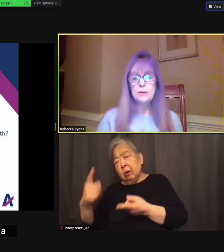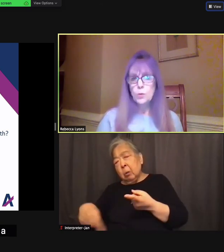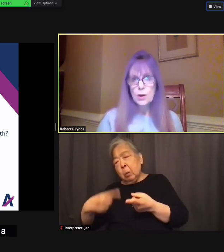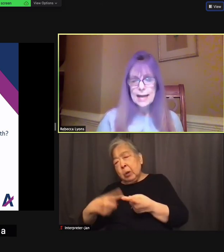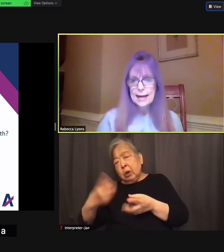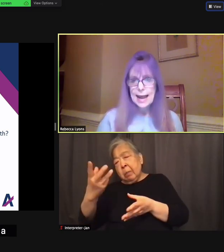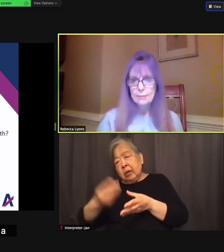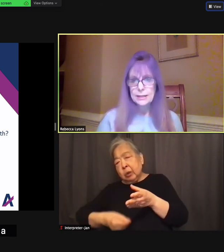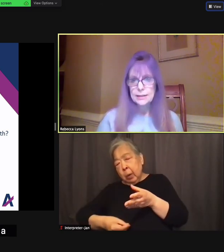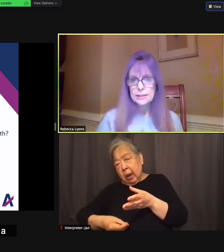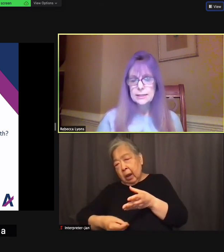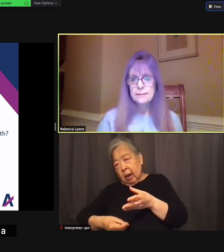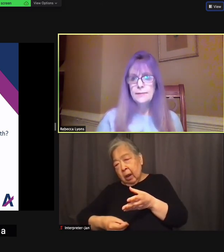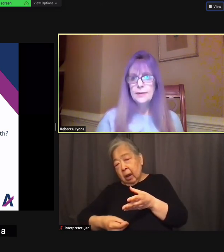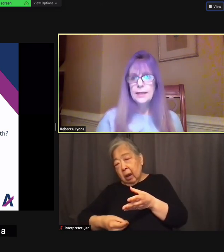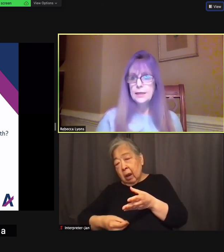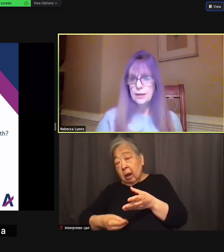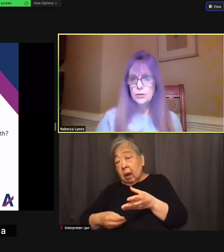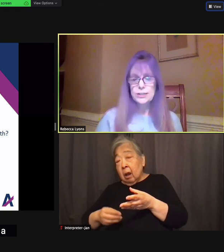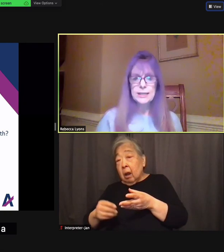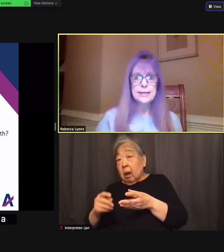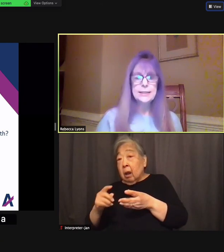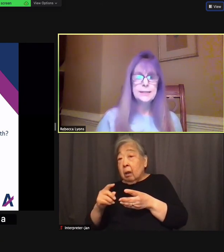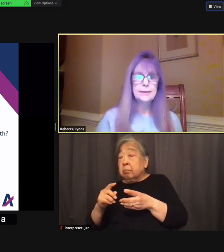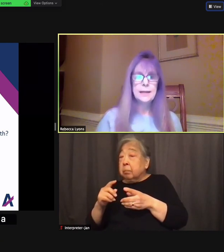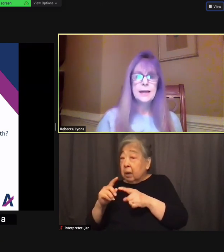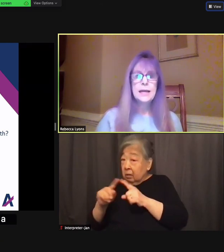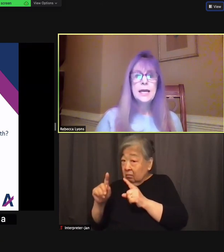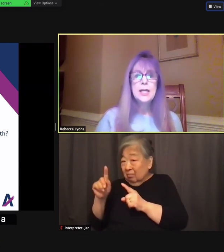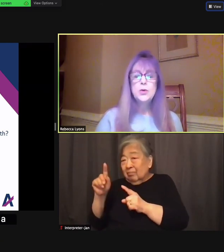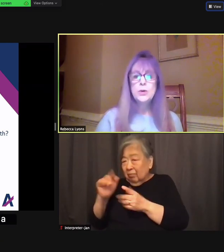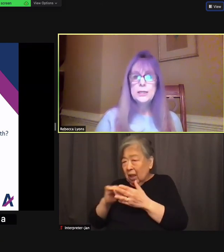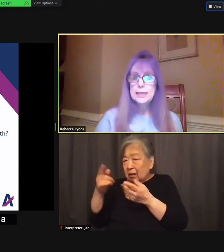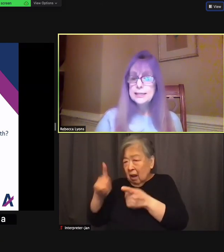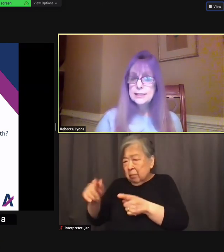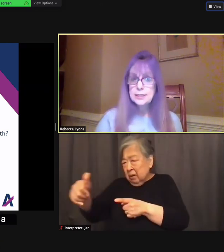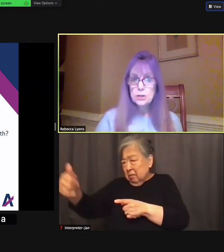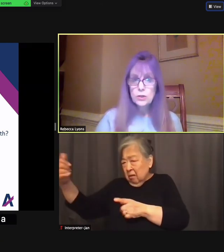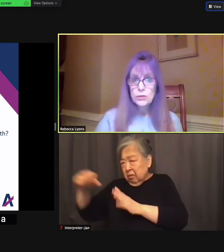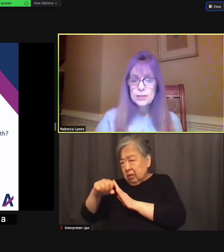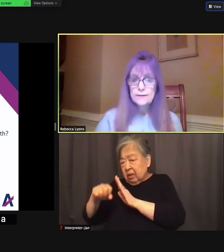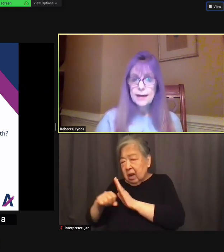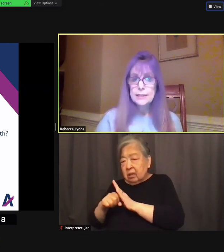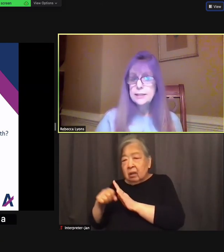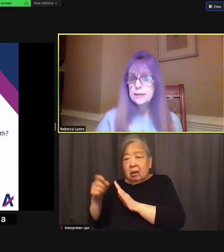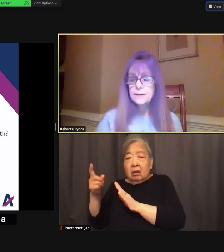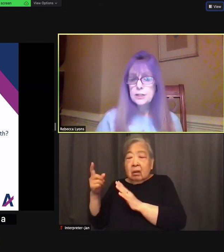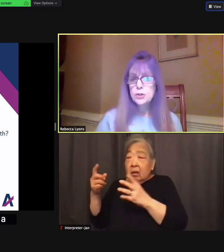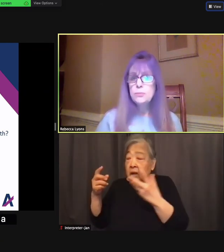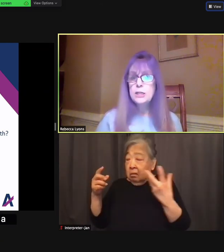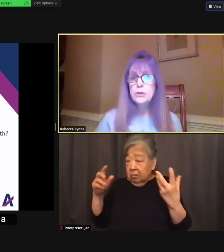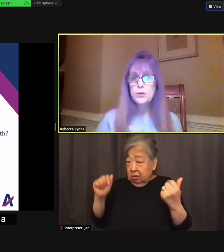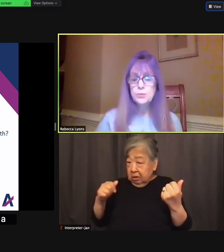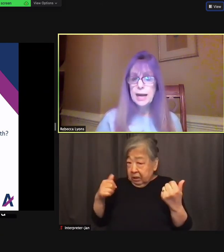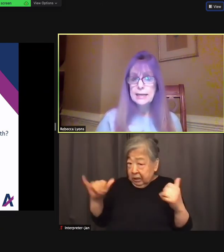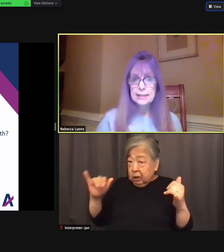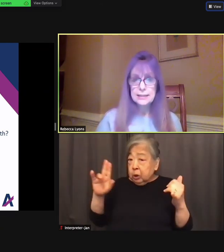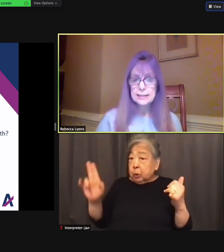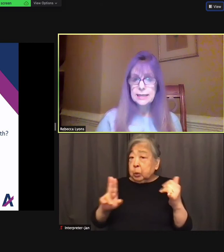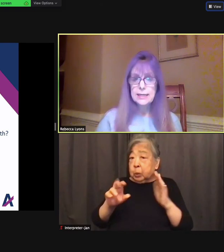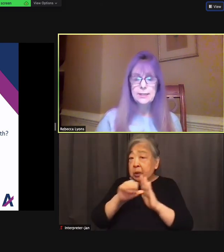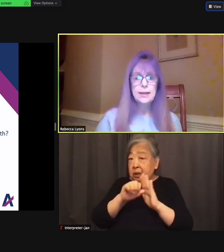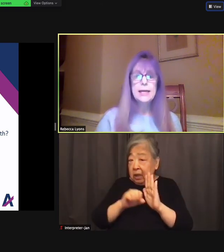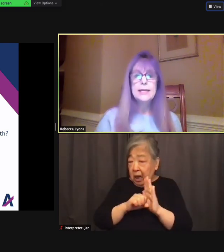But before that happens in other states, you could still use the funds. The funds could be used by